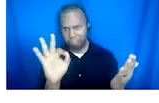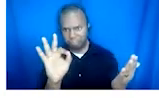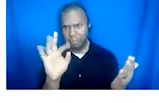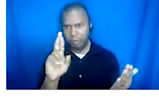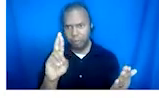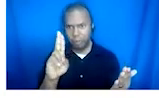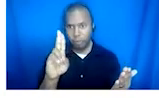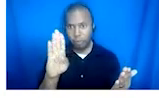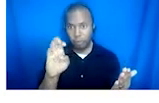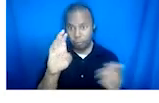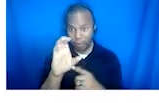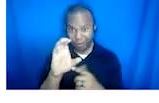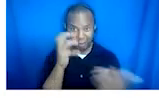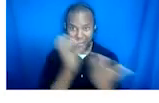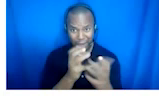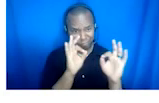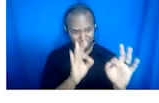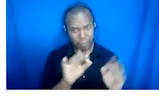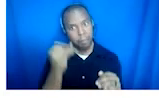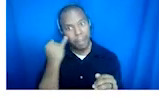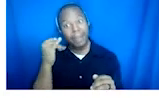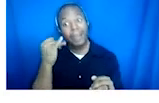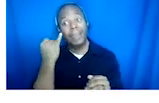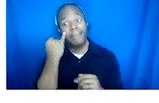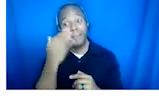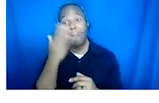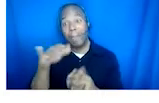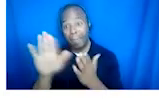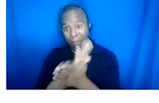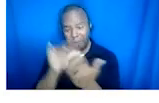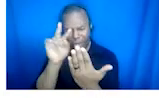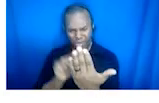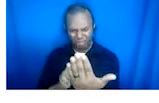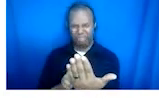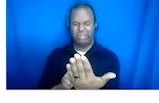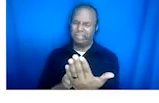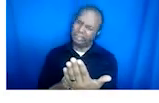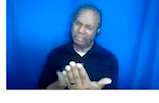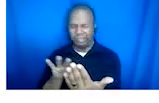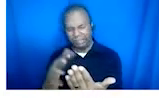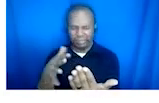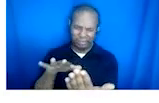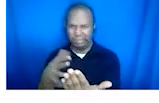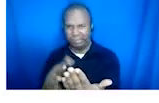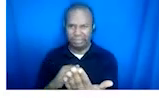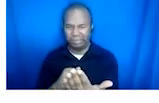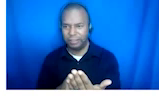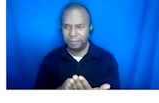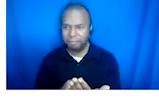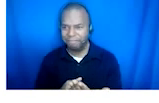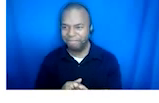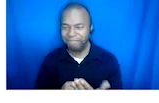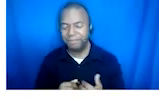like, okay, now this, what do I want to say here? That's encouraging, but also, asking them to fix